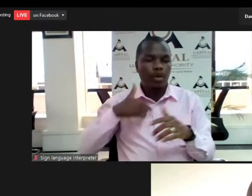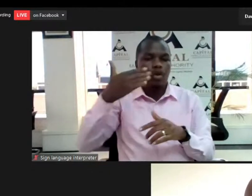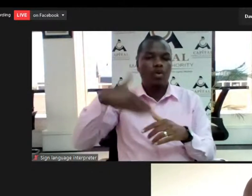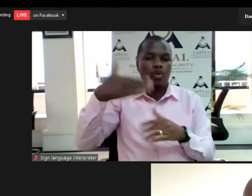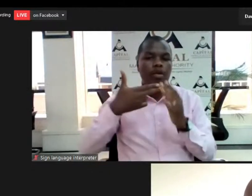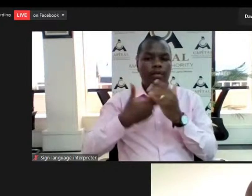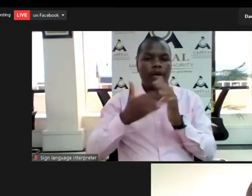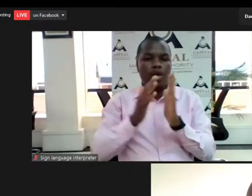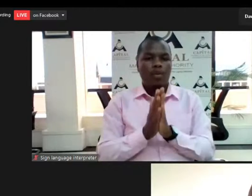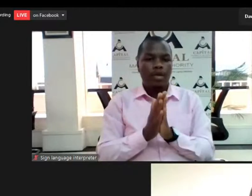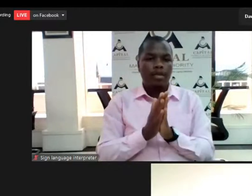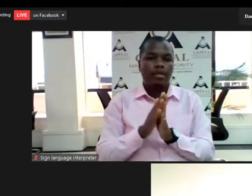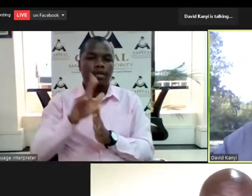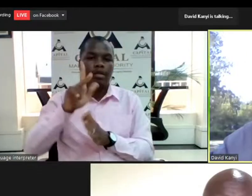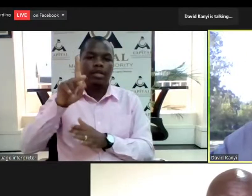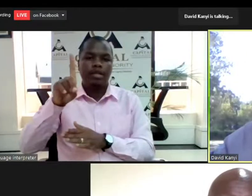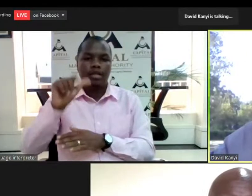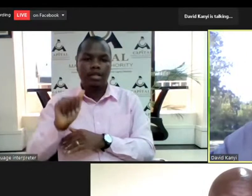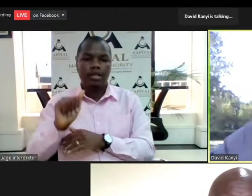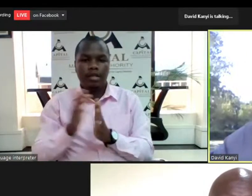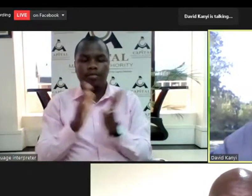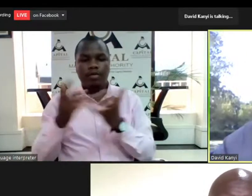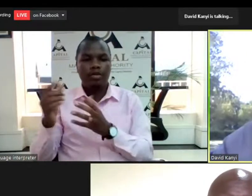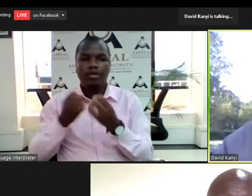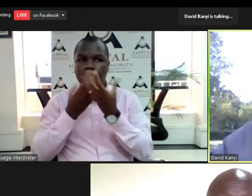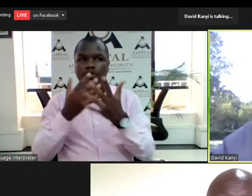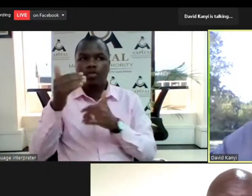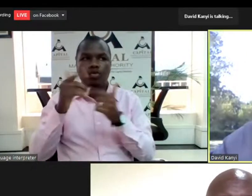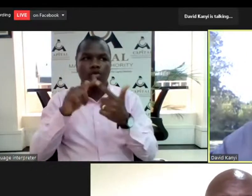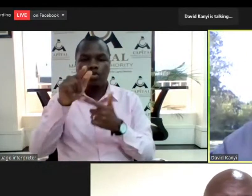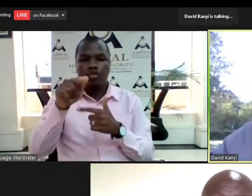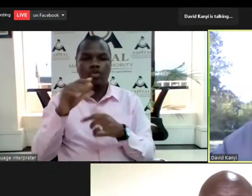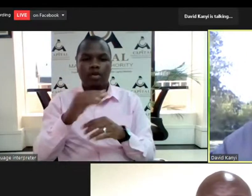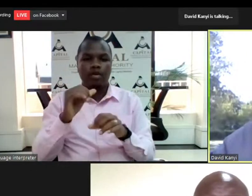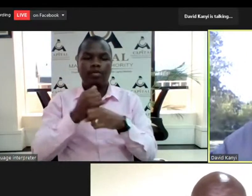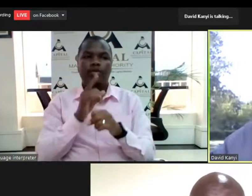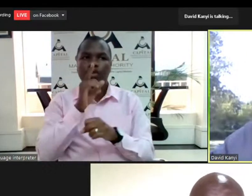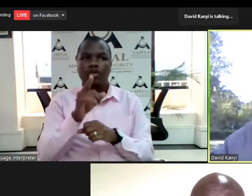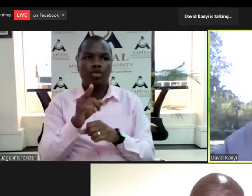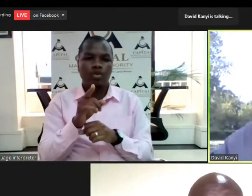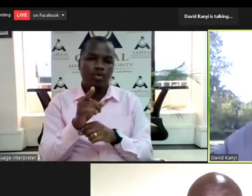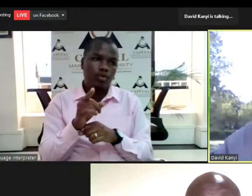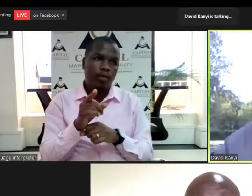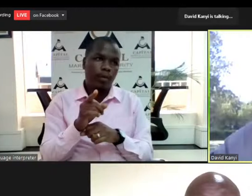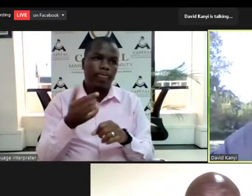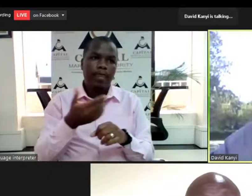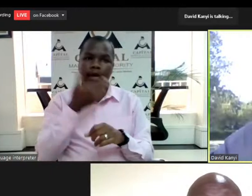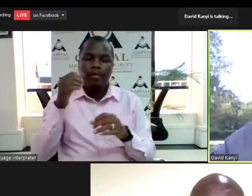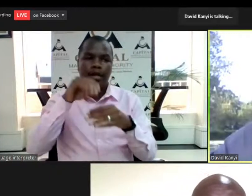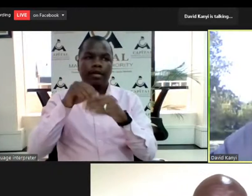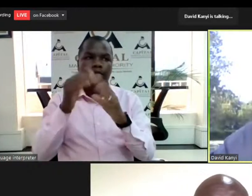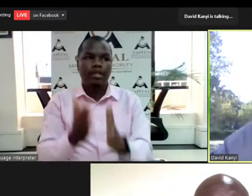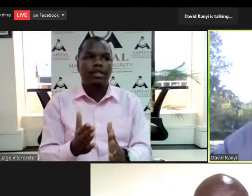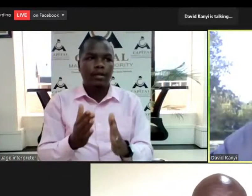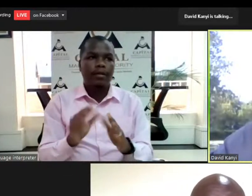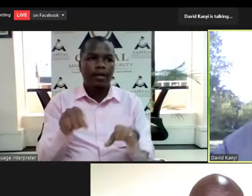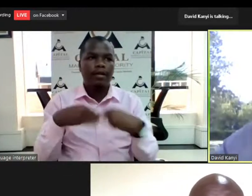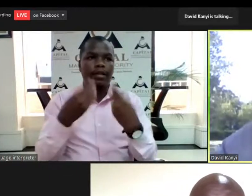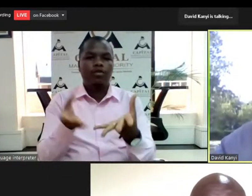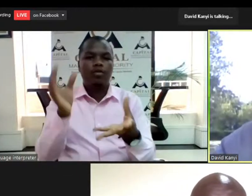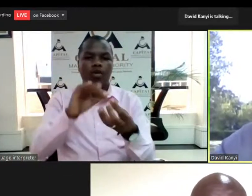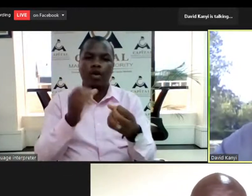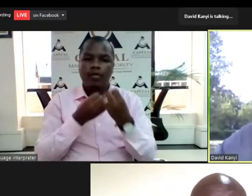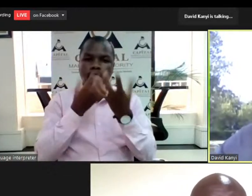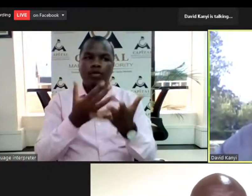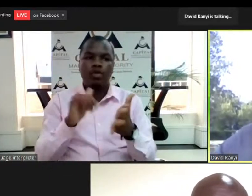partner with KD and bring this information closer to you and to make you, a better investor and give you more information